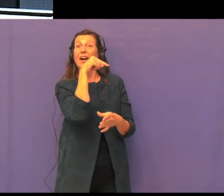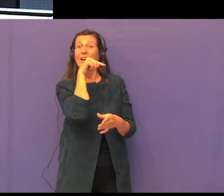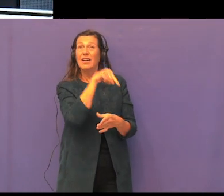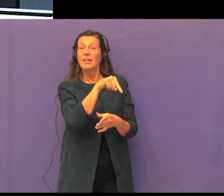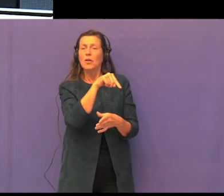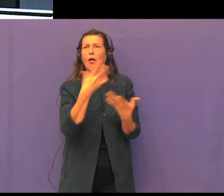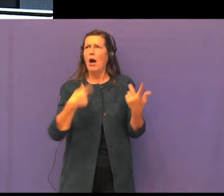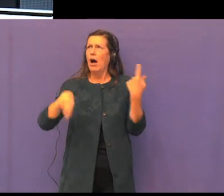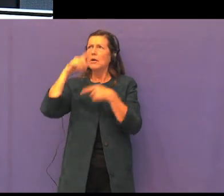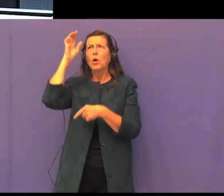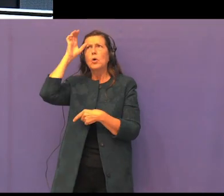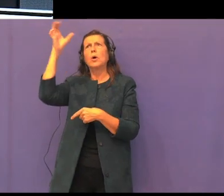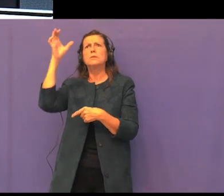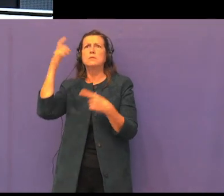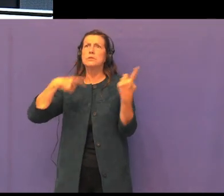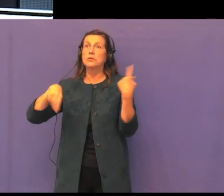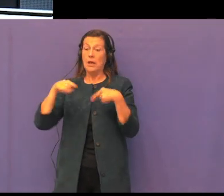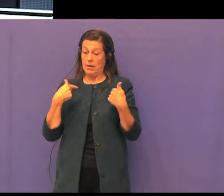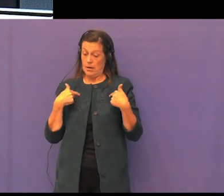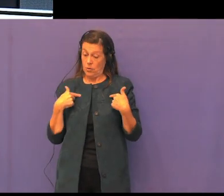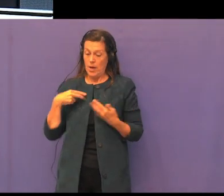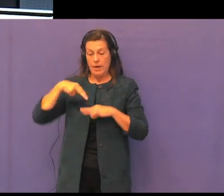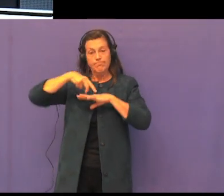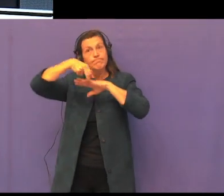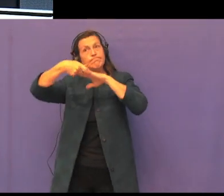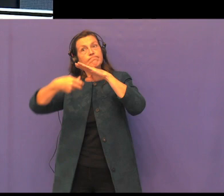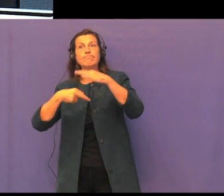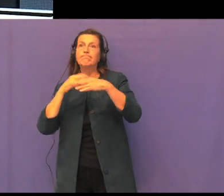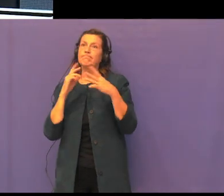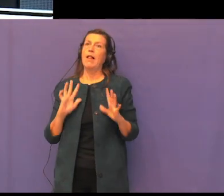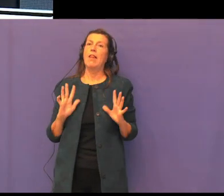is erupting day and night